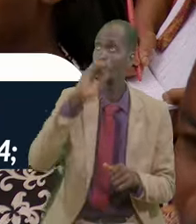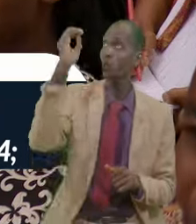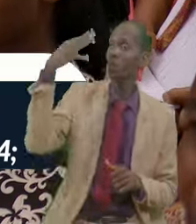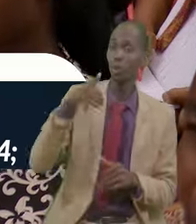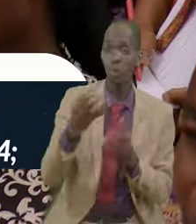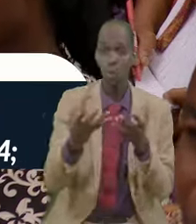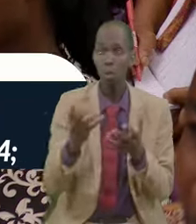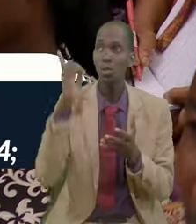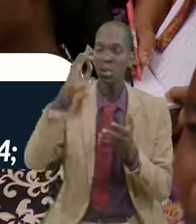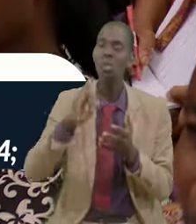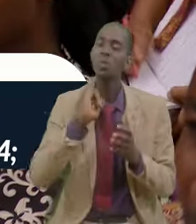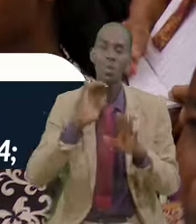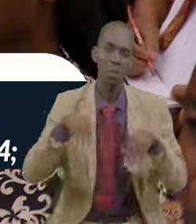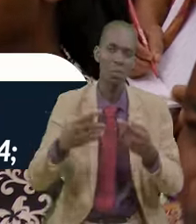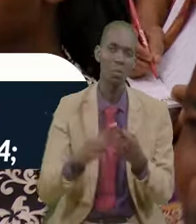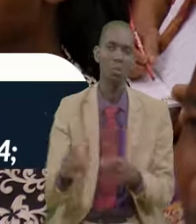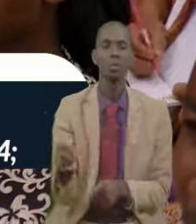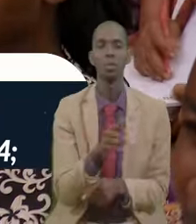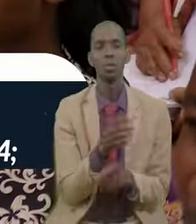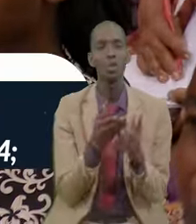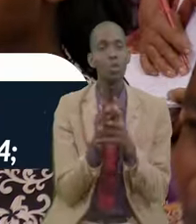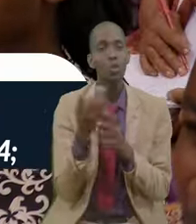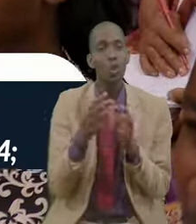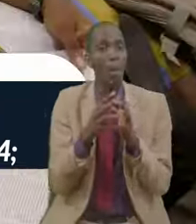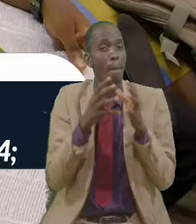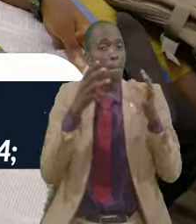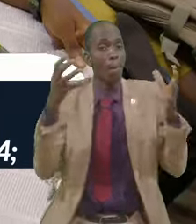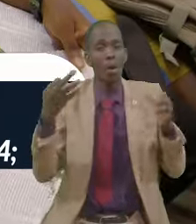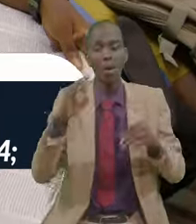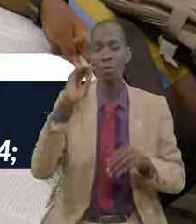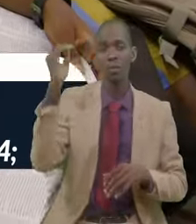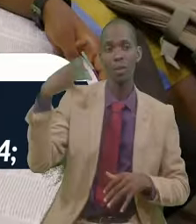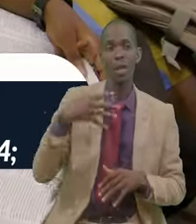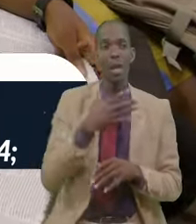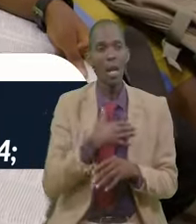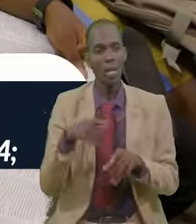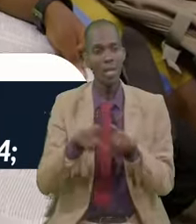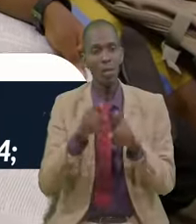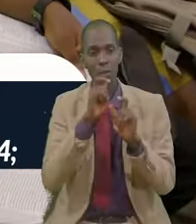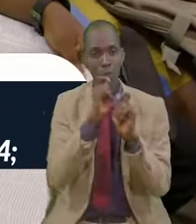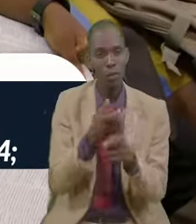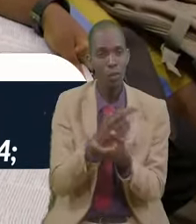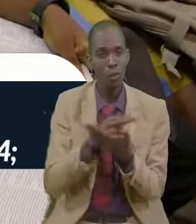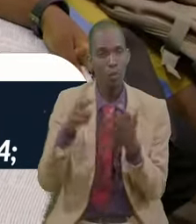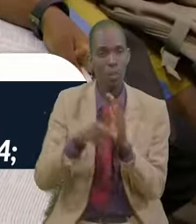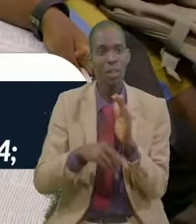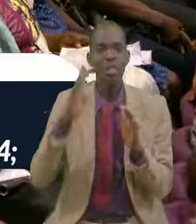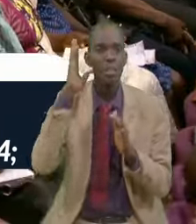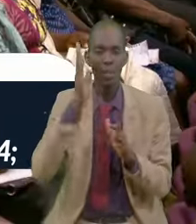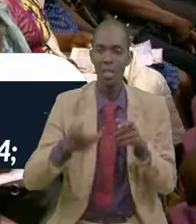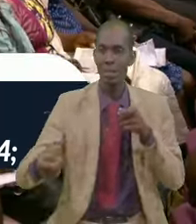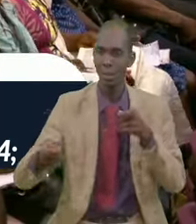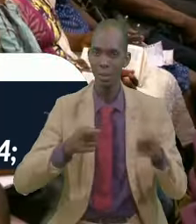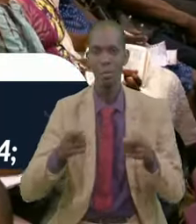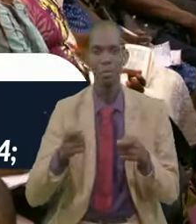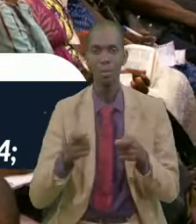says, through the abundance of the grace and of the gift of righteousness shall reign. They